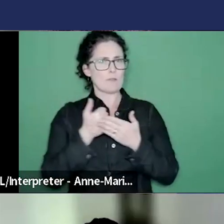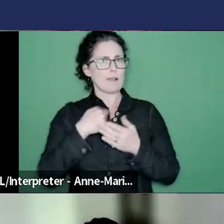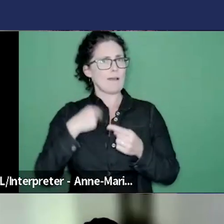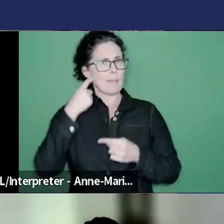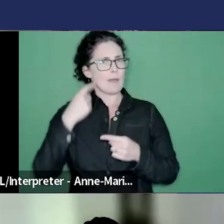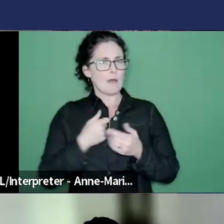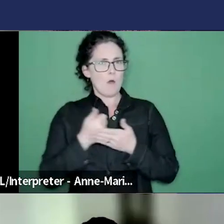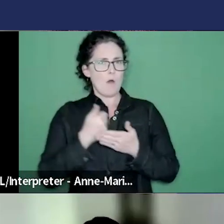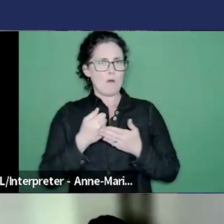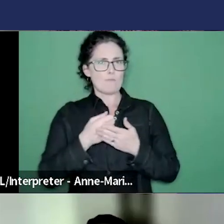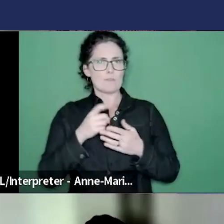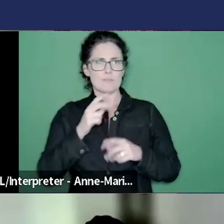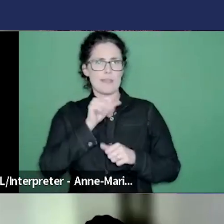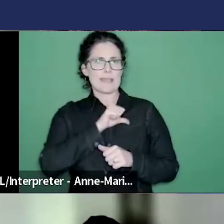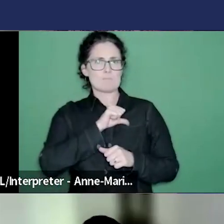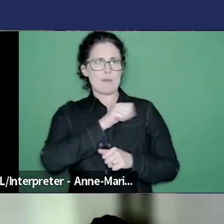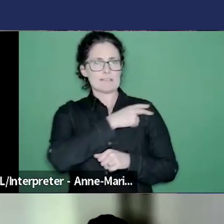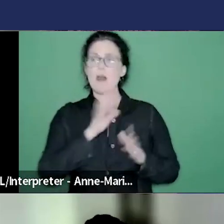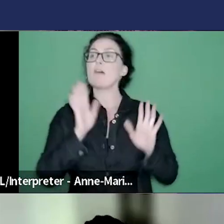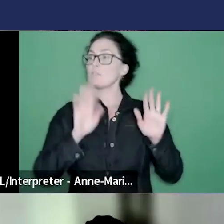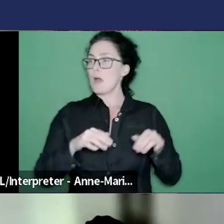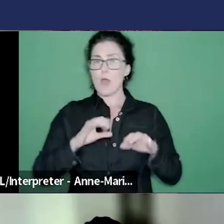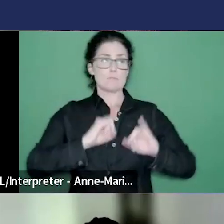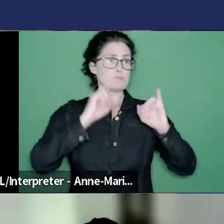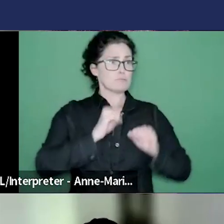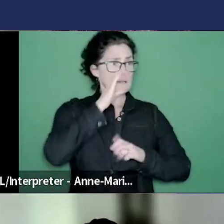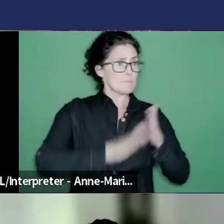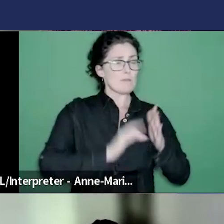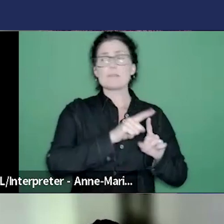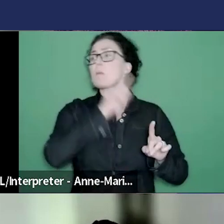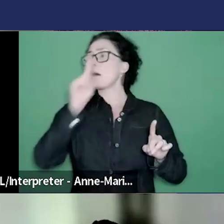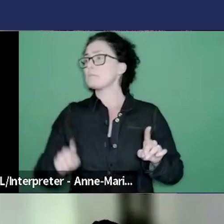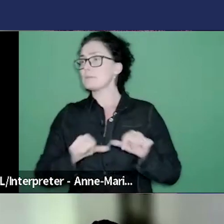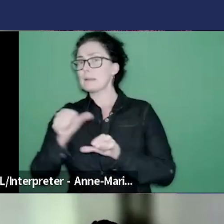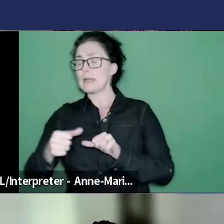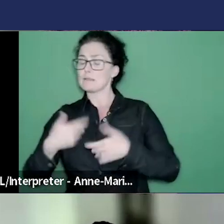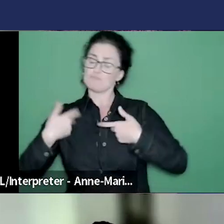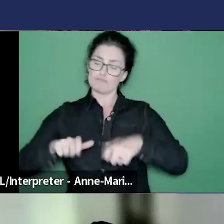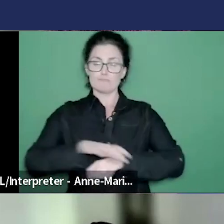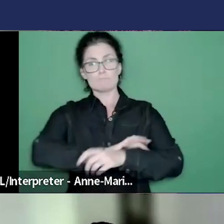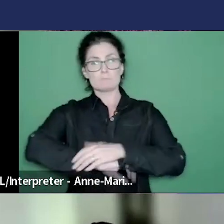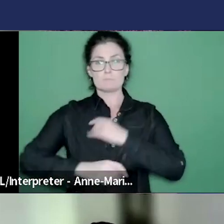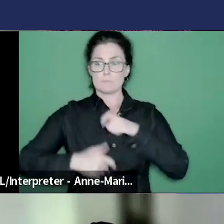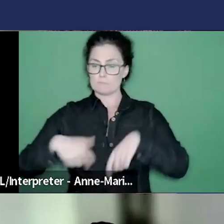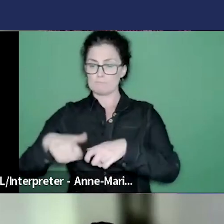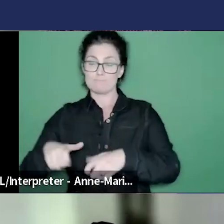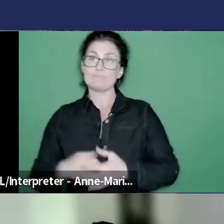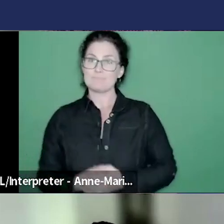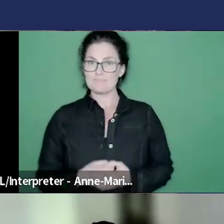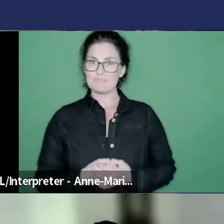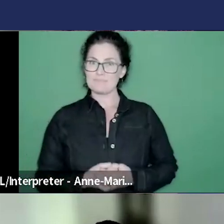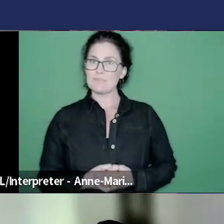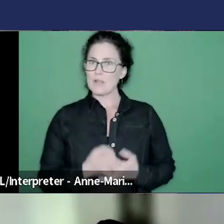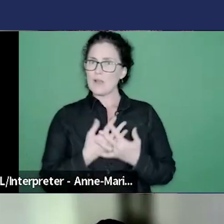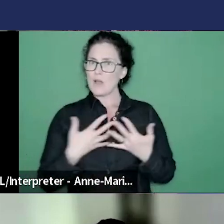overlook, because you expect people just go right on to the next one now, keep going. So there's a lot